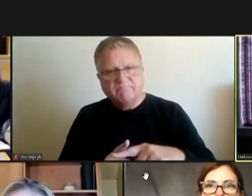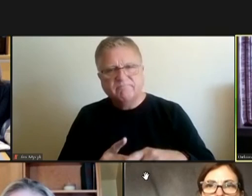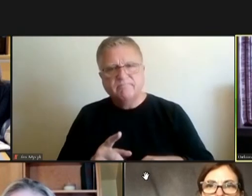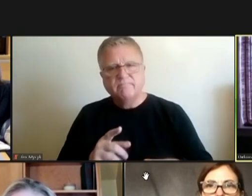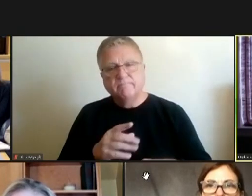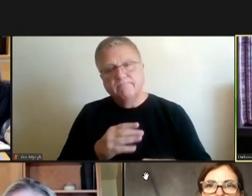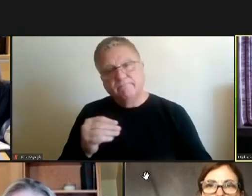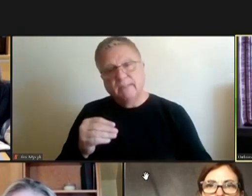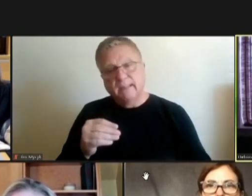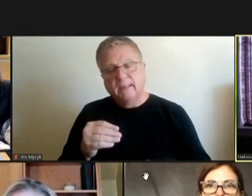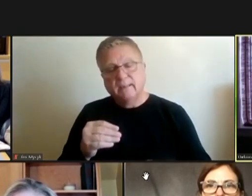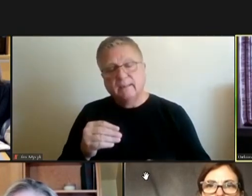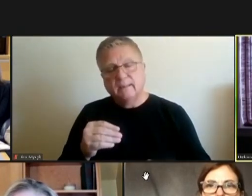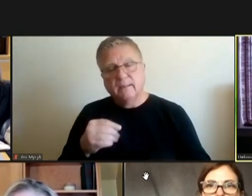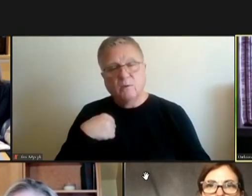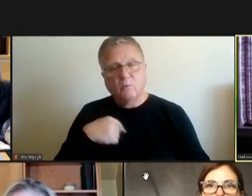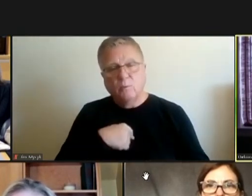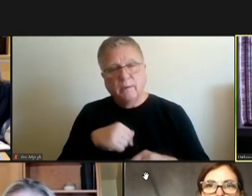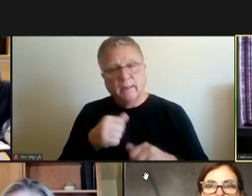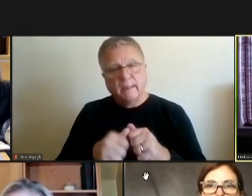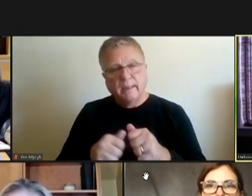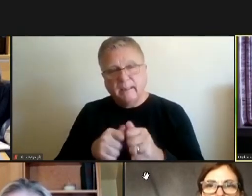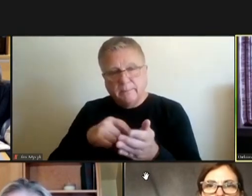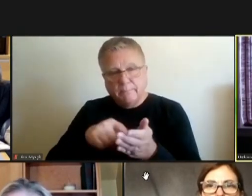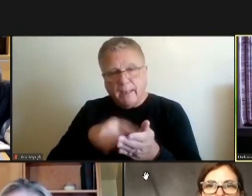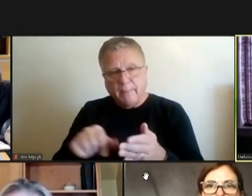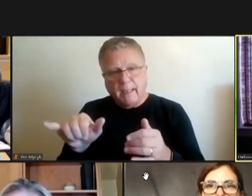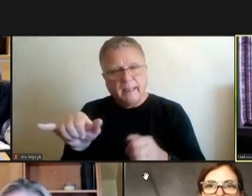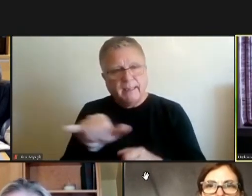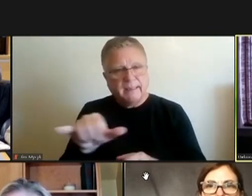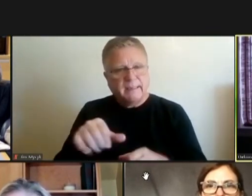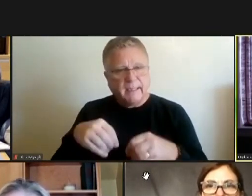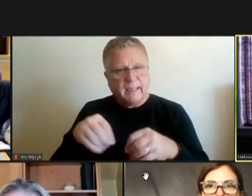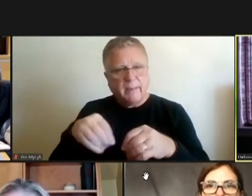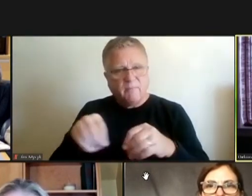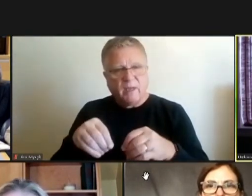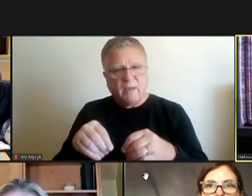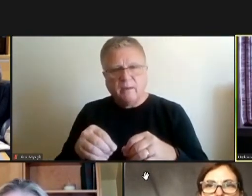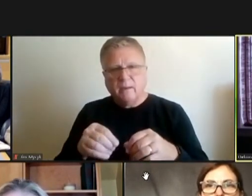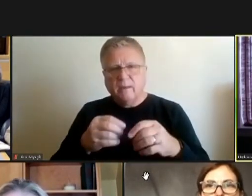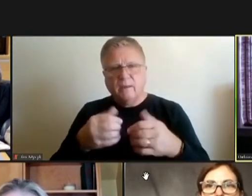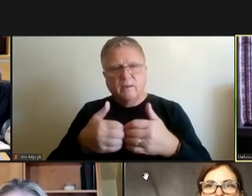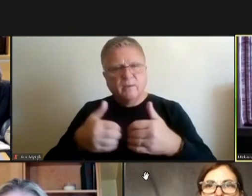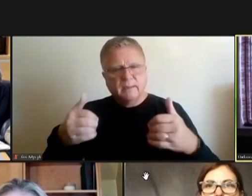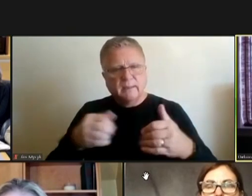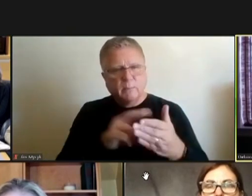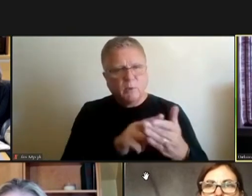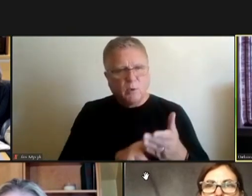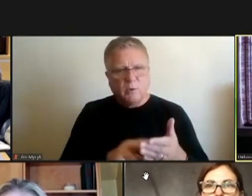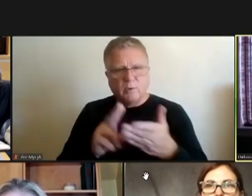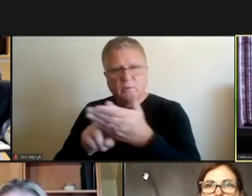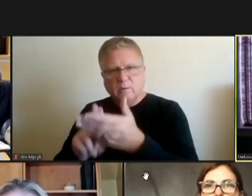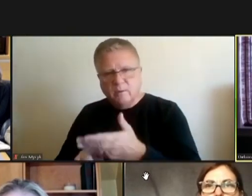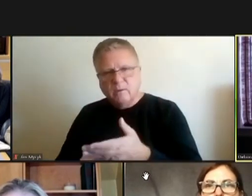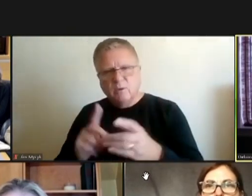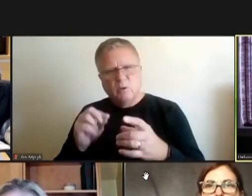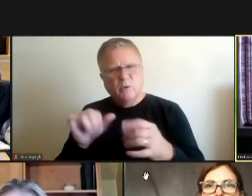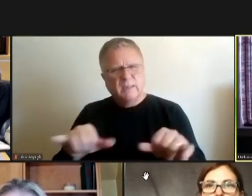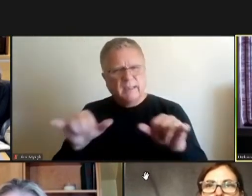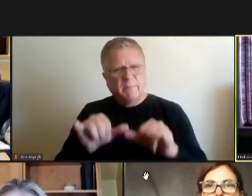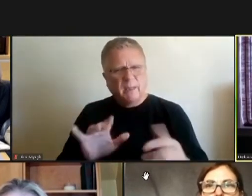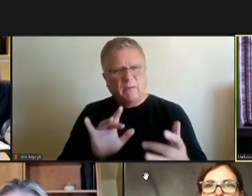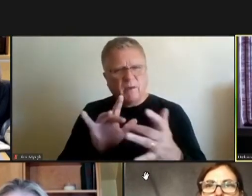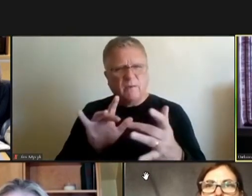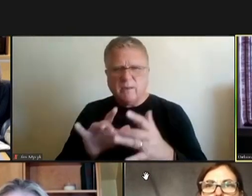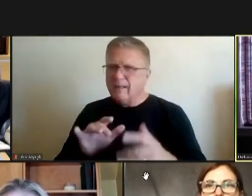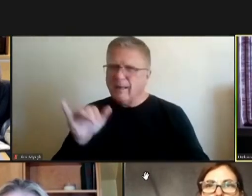and that we're each paying the same vendor under separate contracts to do basically the same kinds of processing and outreach is really